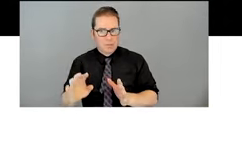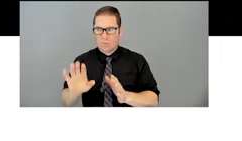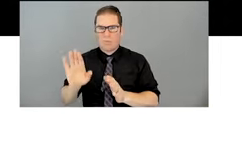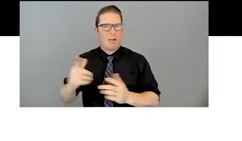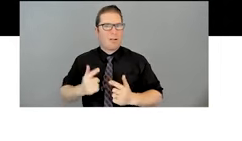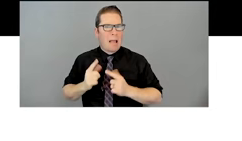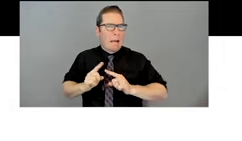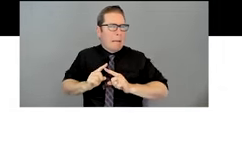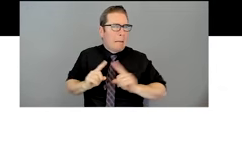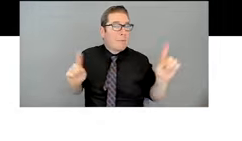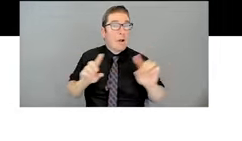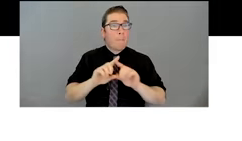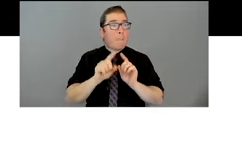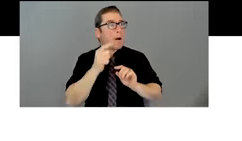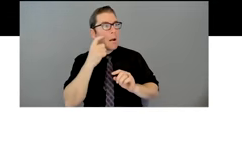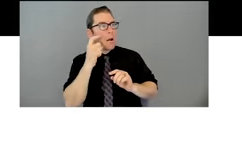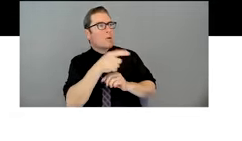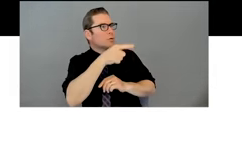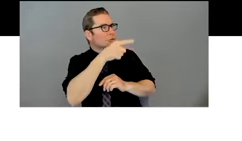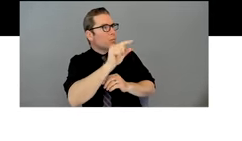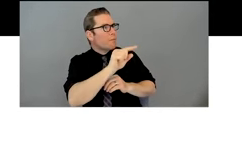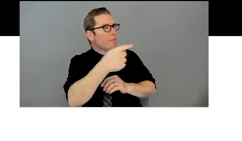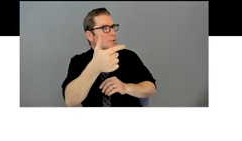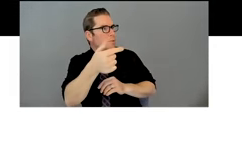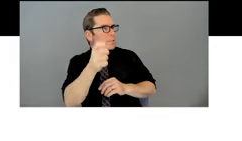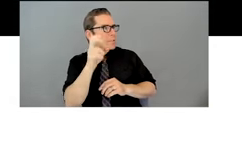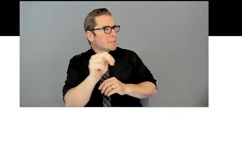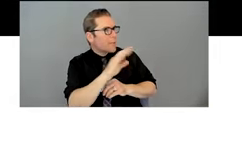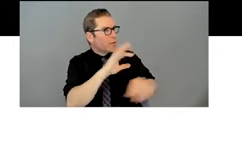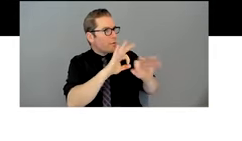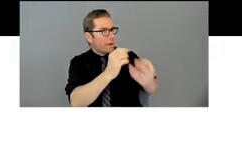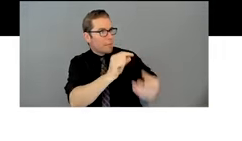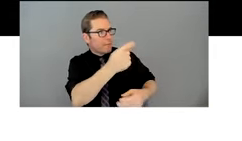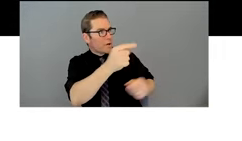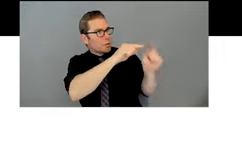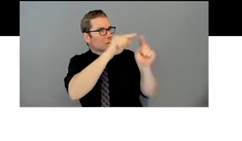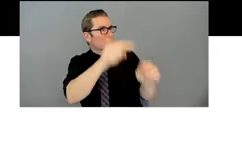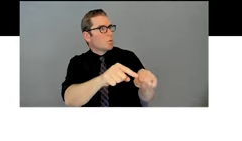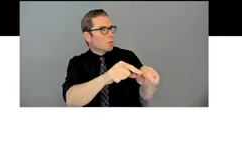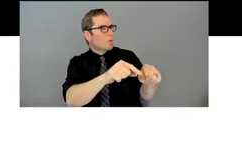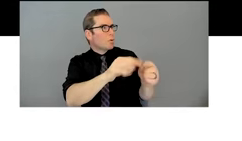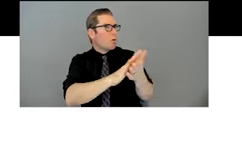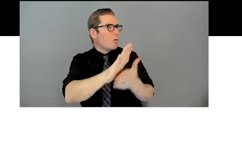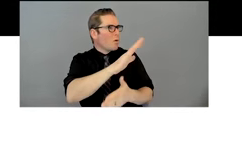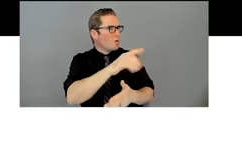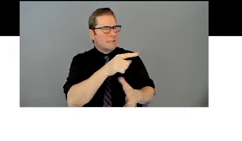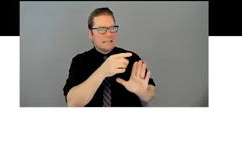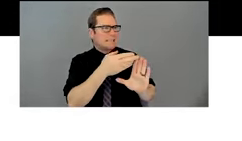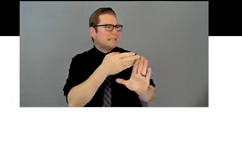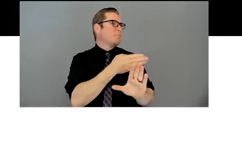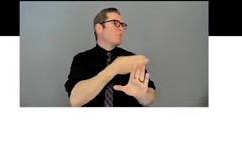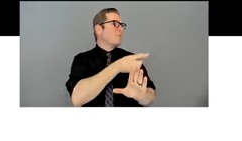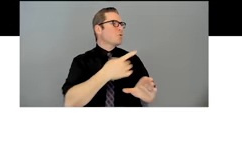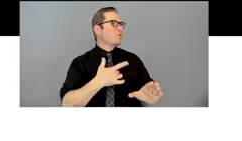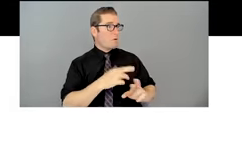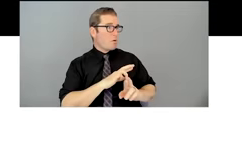she said, you were first generation and I wanna know what you did to feel like you were ready for college. And so